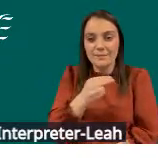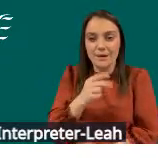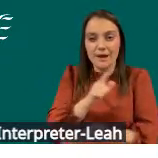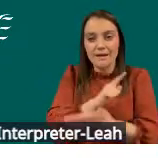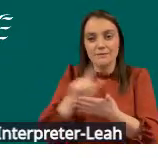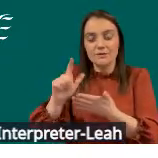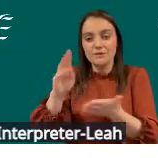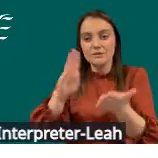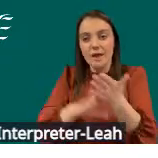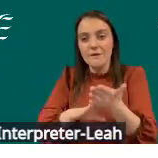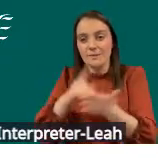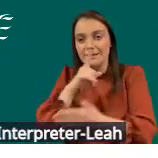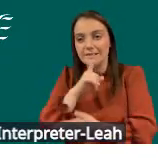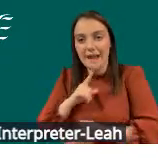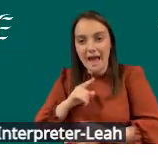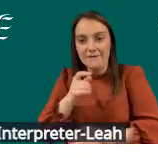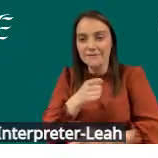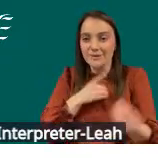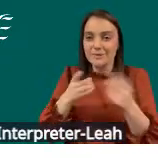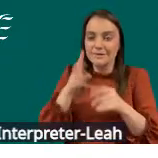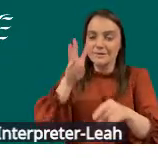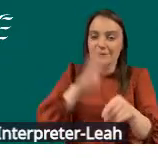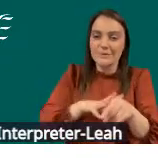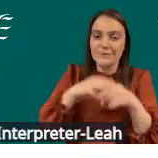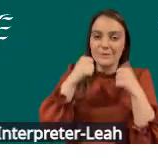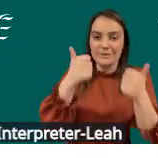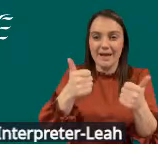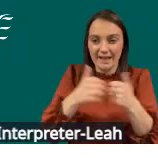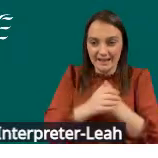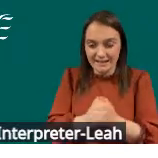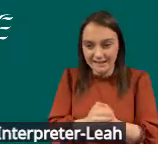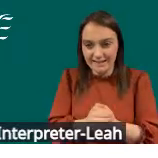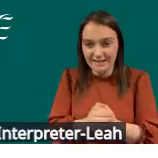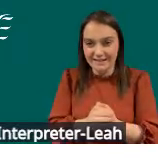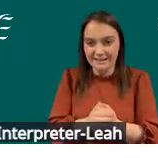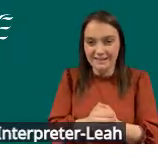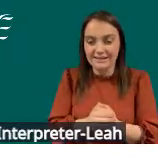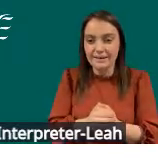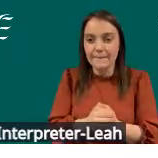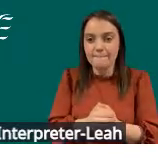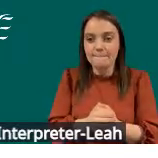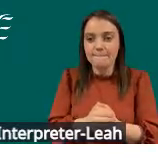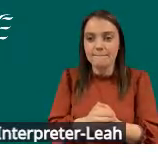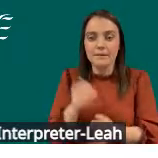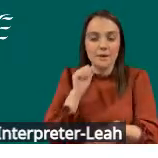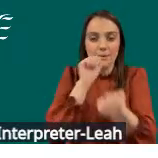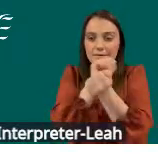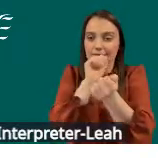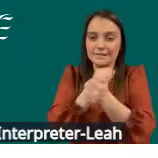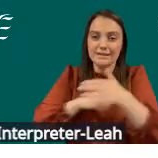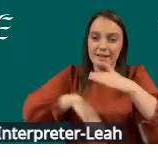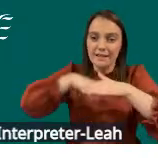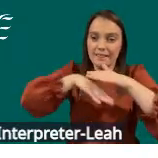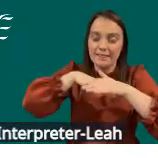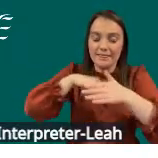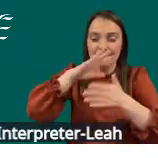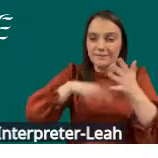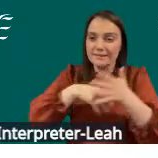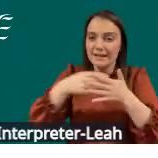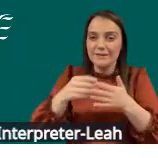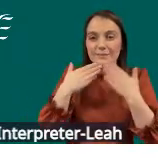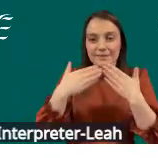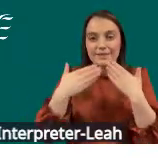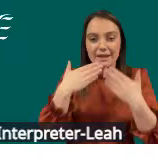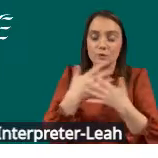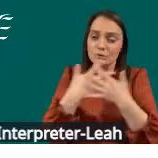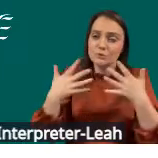half. I was doing well. You were doing well. Thank you. It's yeah, we've a tight schedule. But thank you very much. You've given